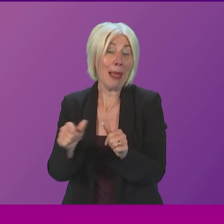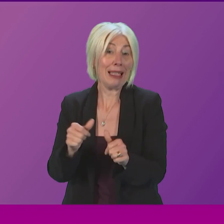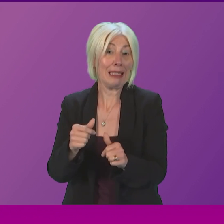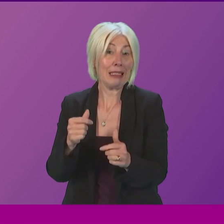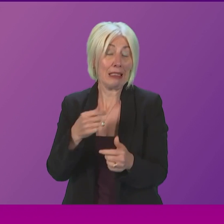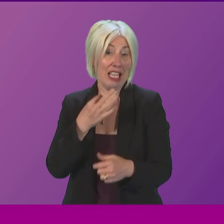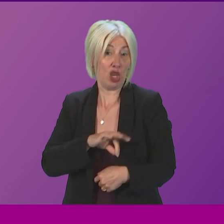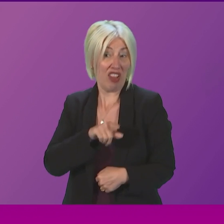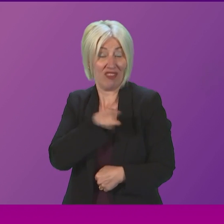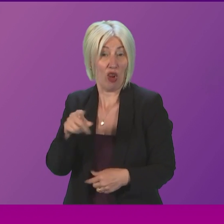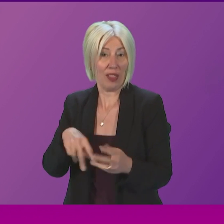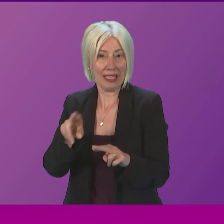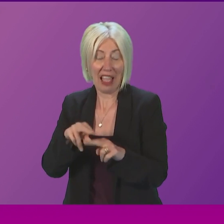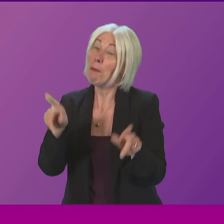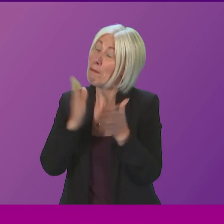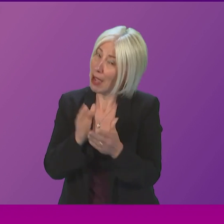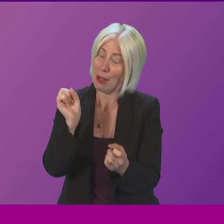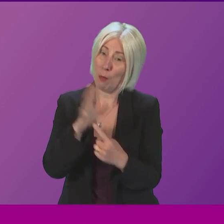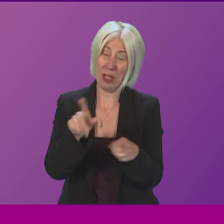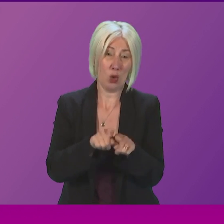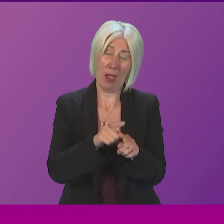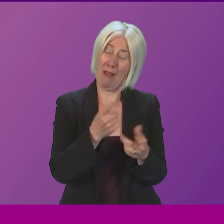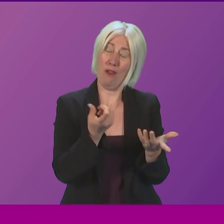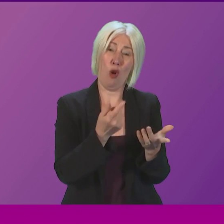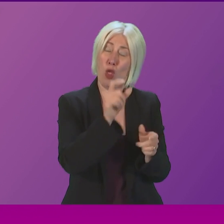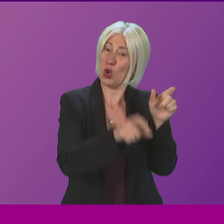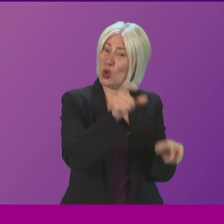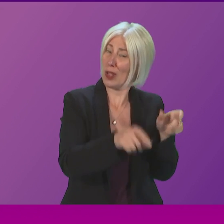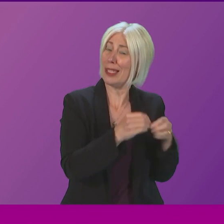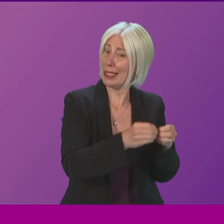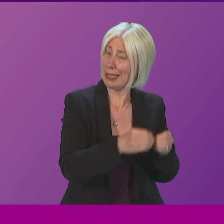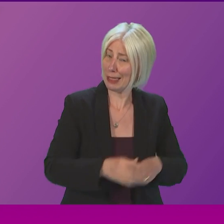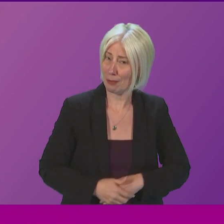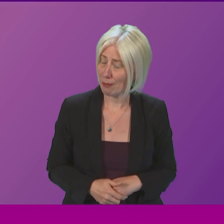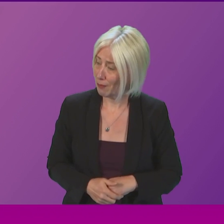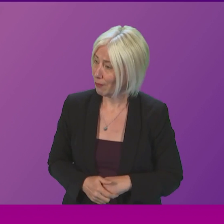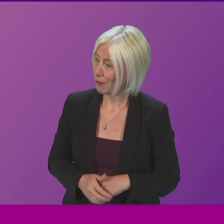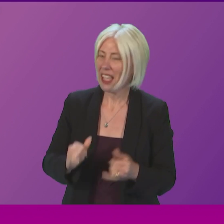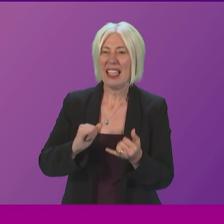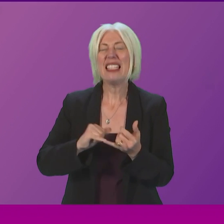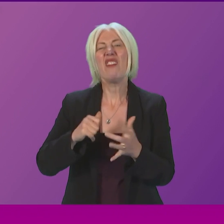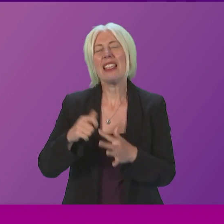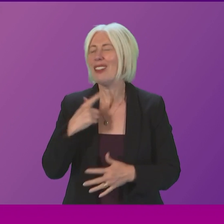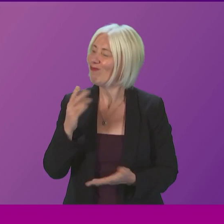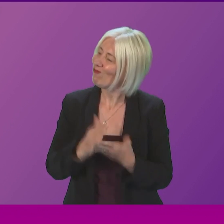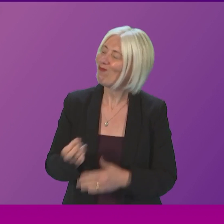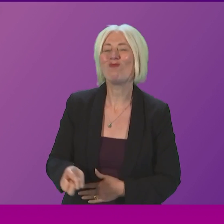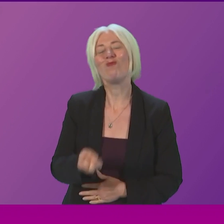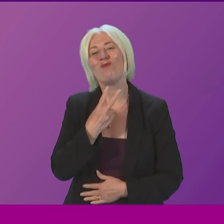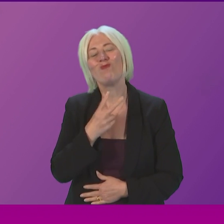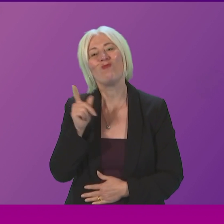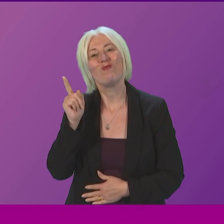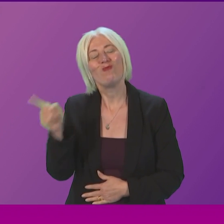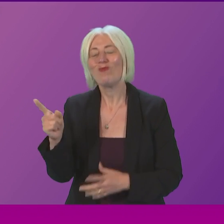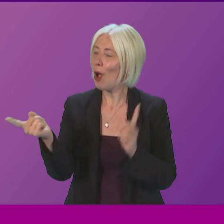suggest, more importantly, of the students that have been affected. Stephen Kerr. What's so terribly disappointing about the way the First Minister